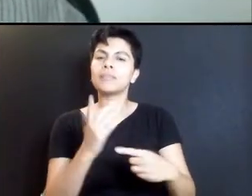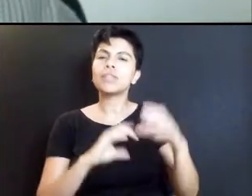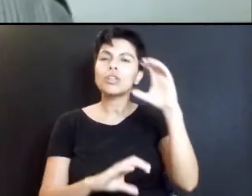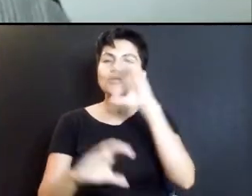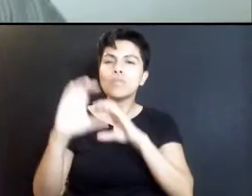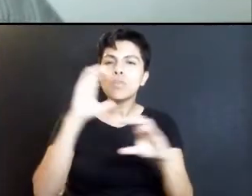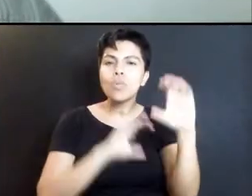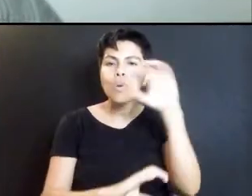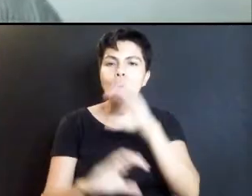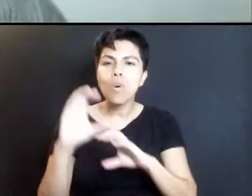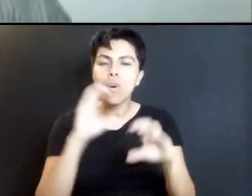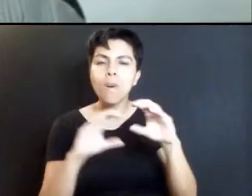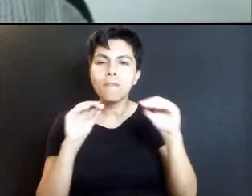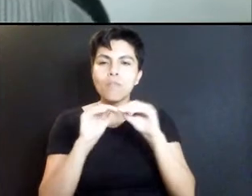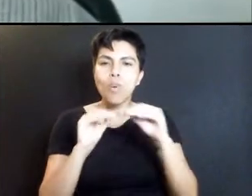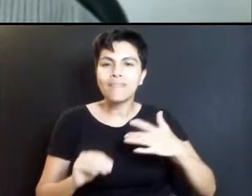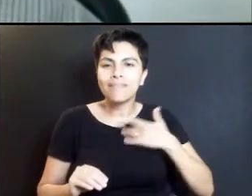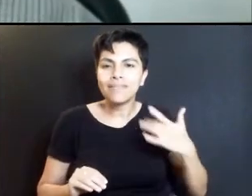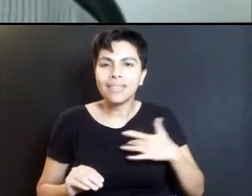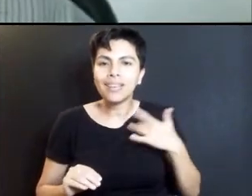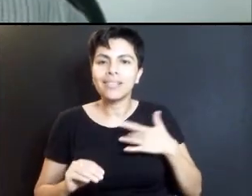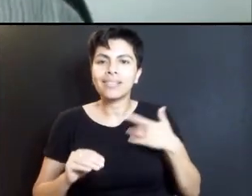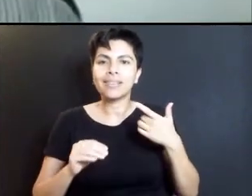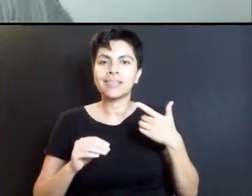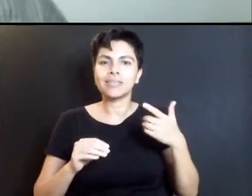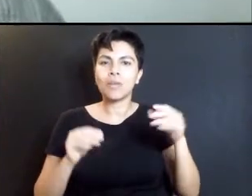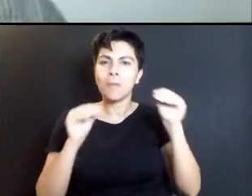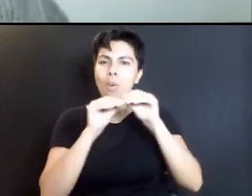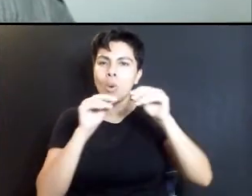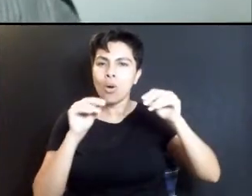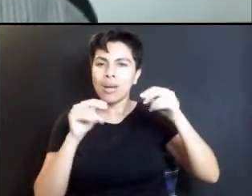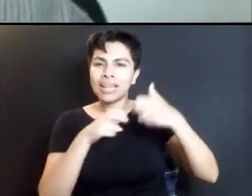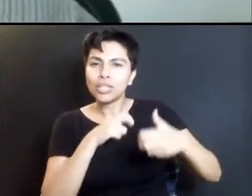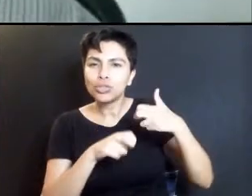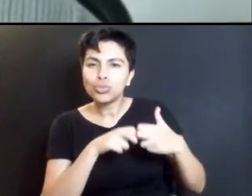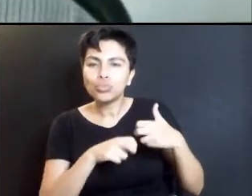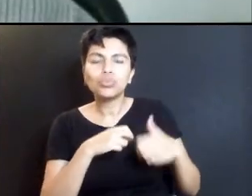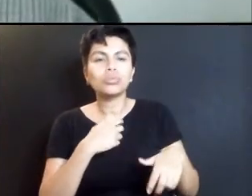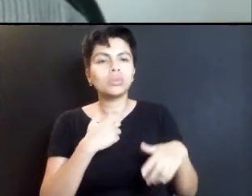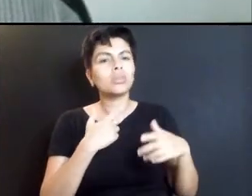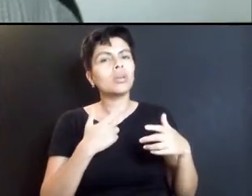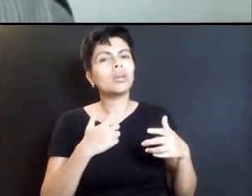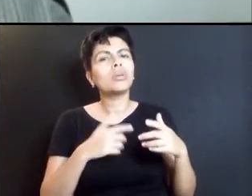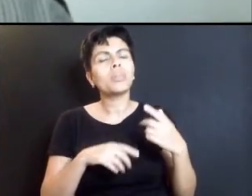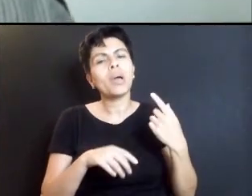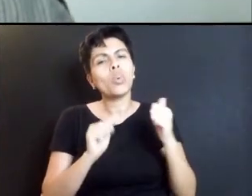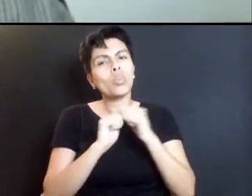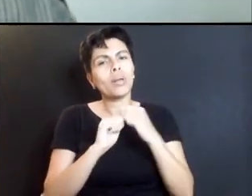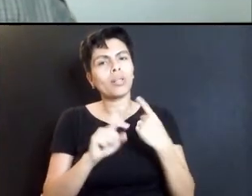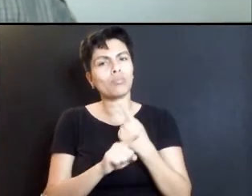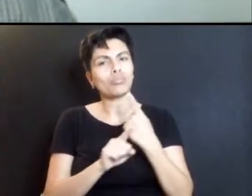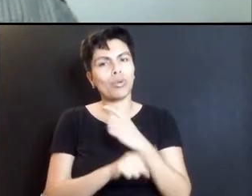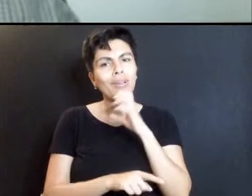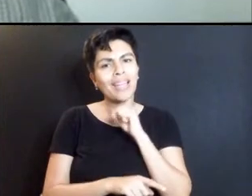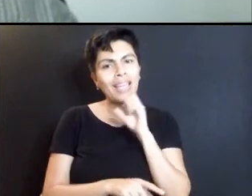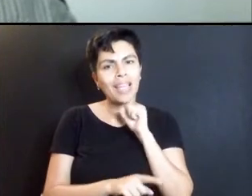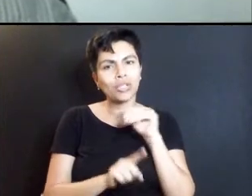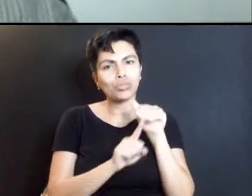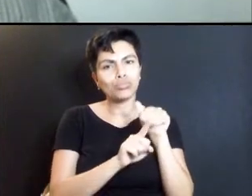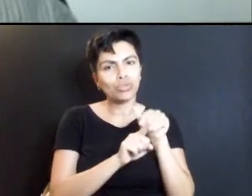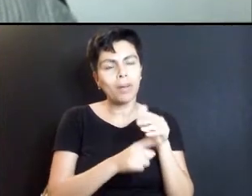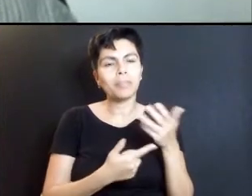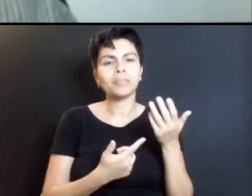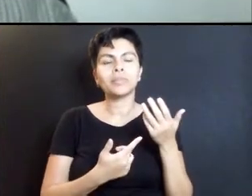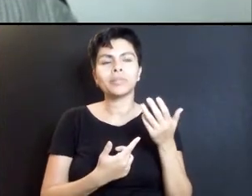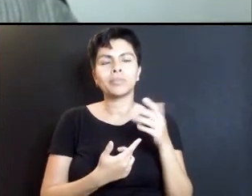the larger feelings and the larger issues using age-appropriate prompts. What was the